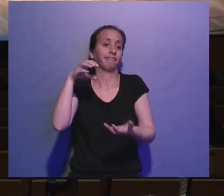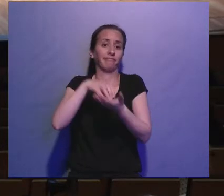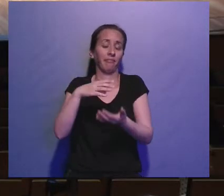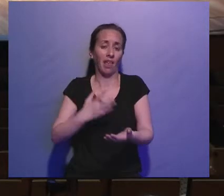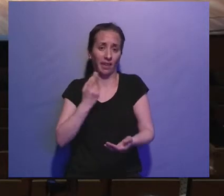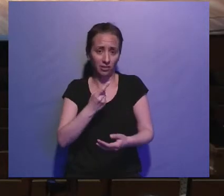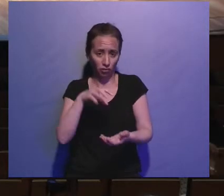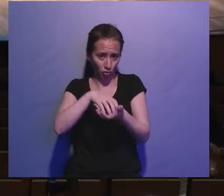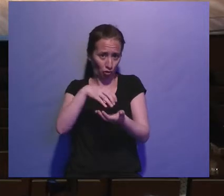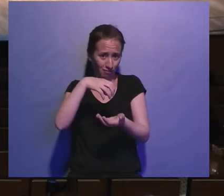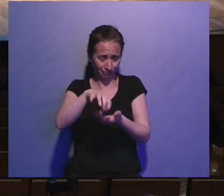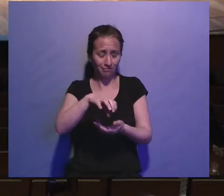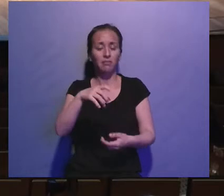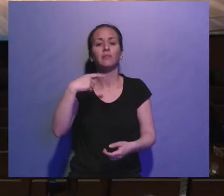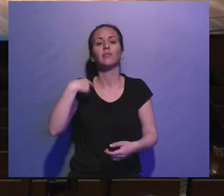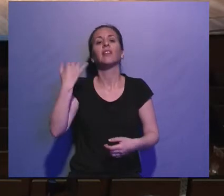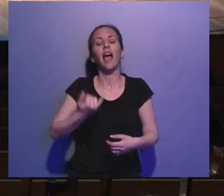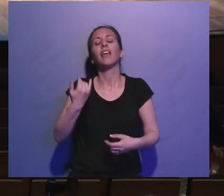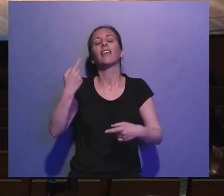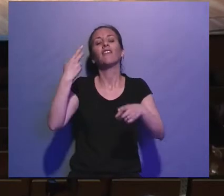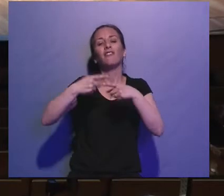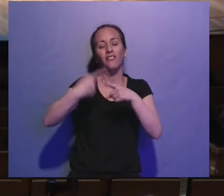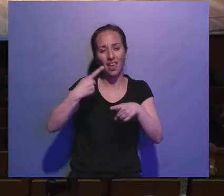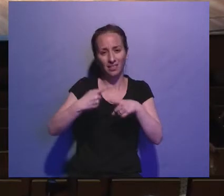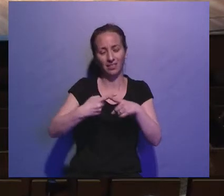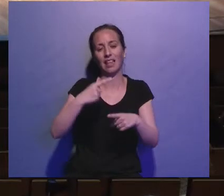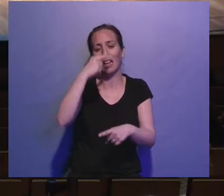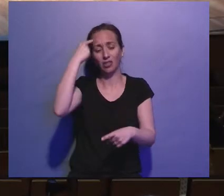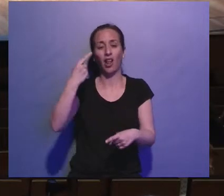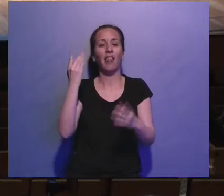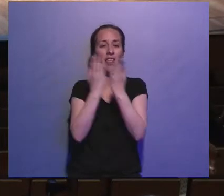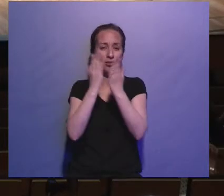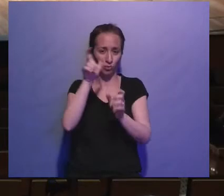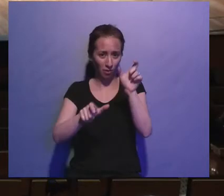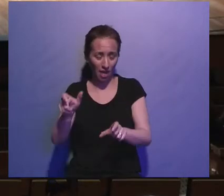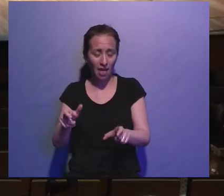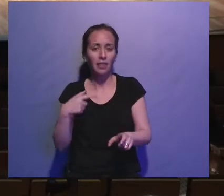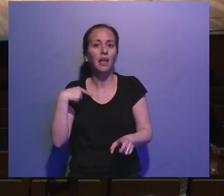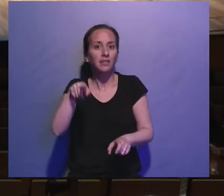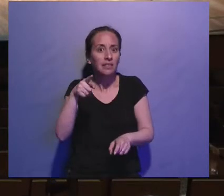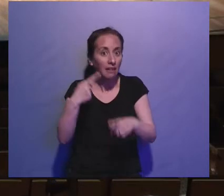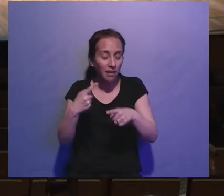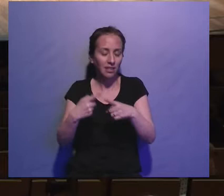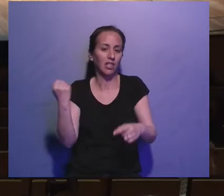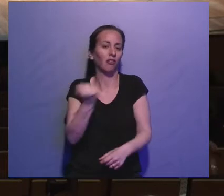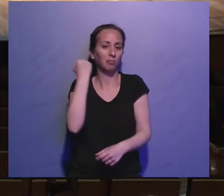extraordinary requests. For instance, we have the National Day of the Students, which is a